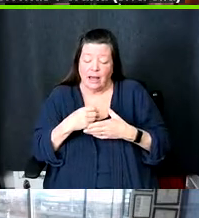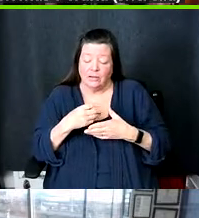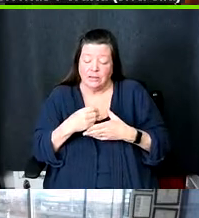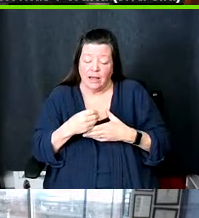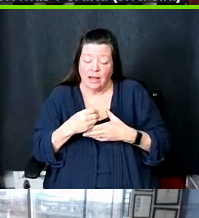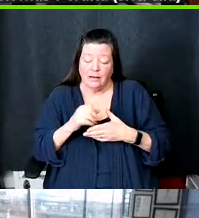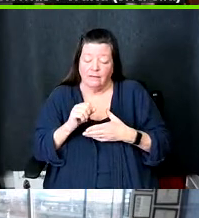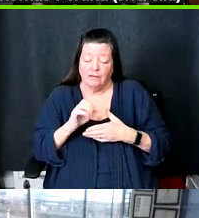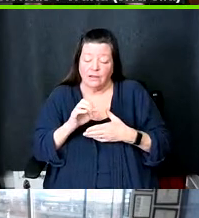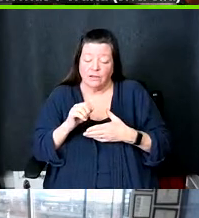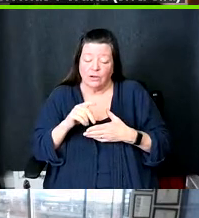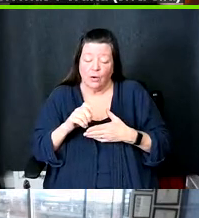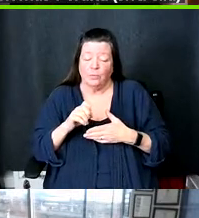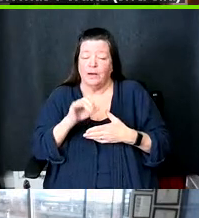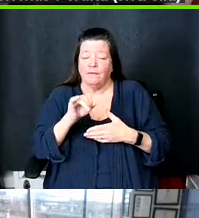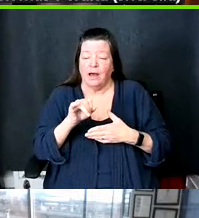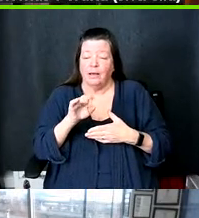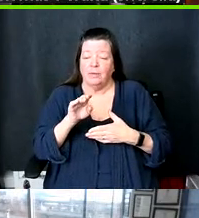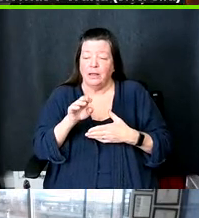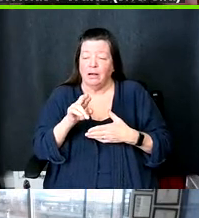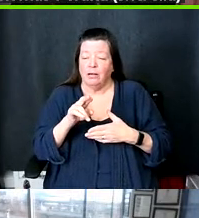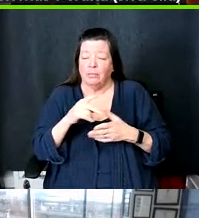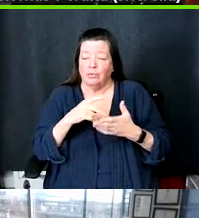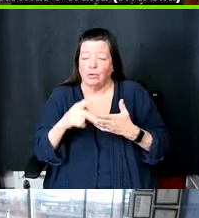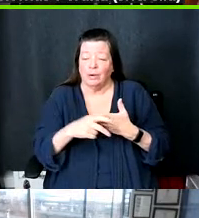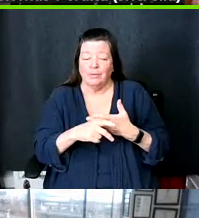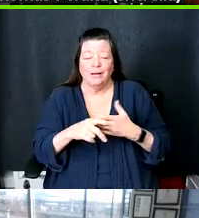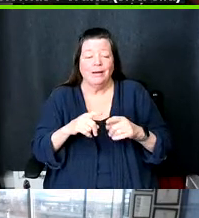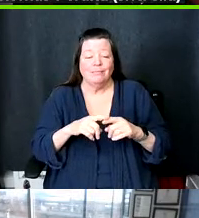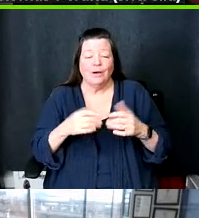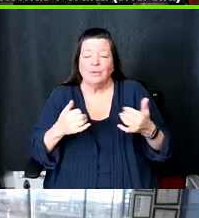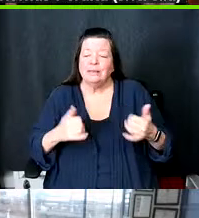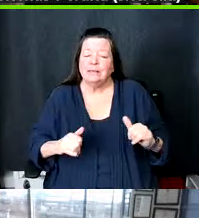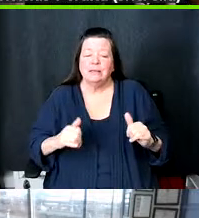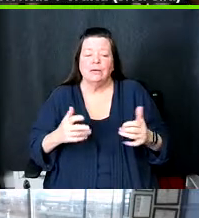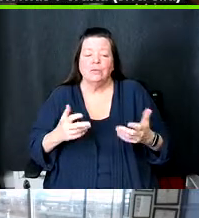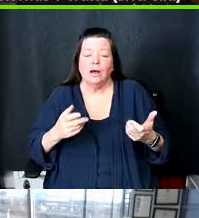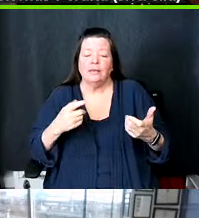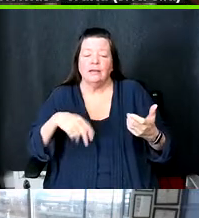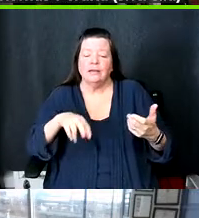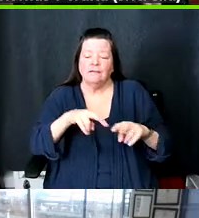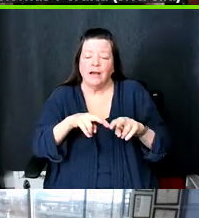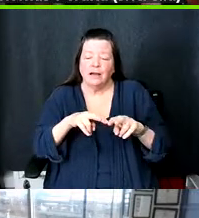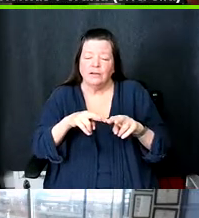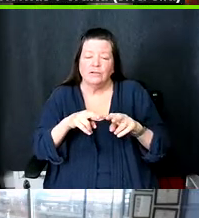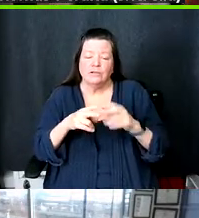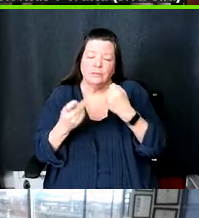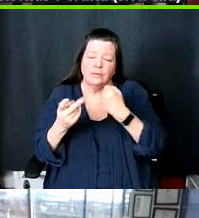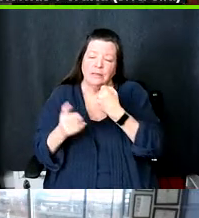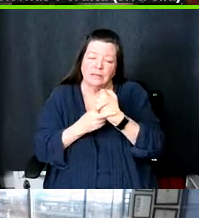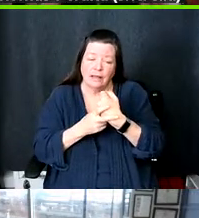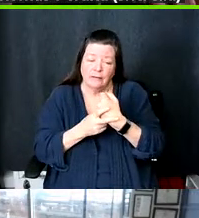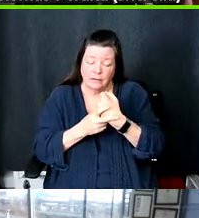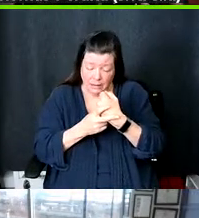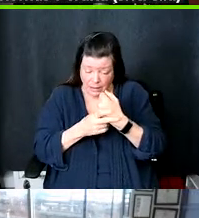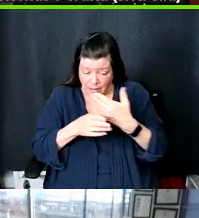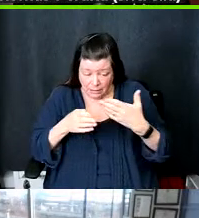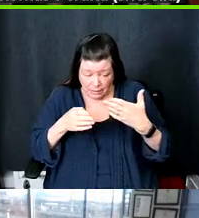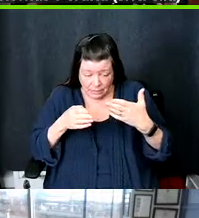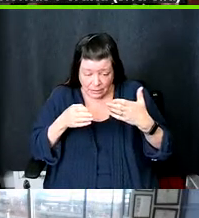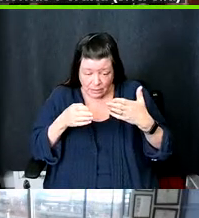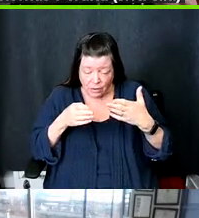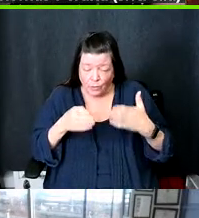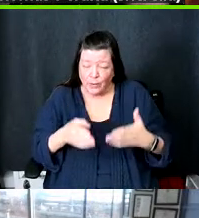that doesn't mean that we want the ideas or these values that we've been talking about to get lost. So is there a way that we reframe